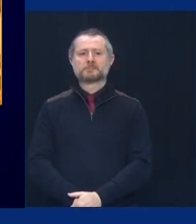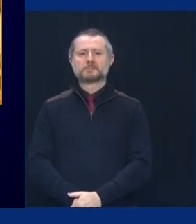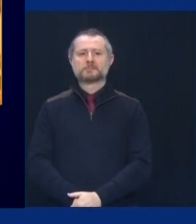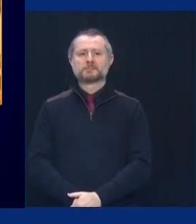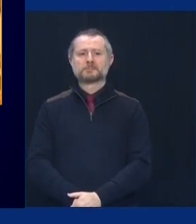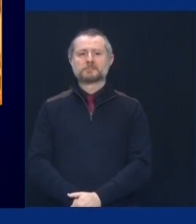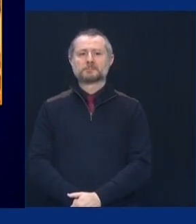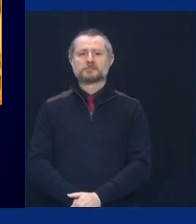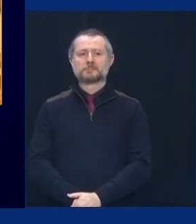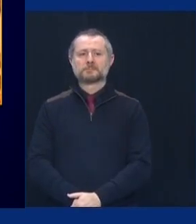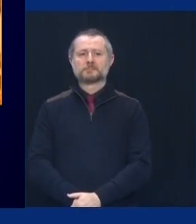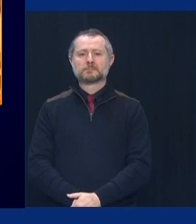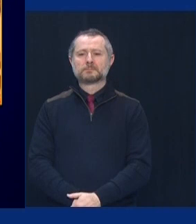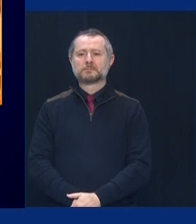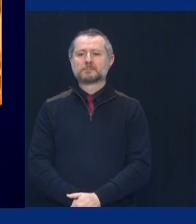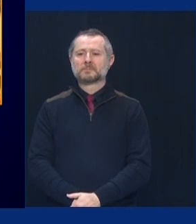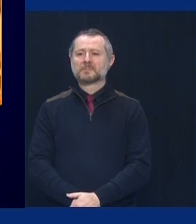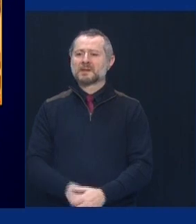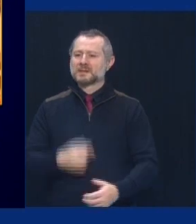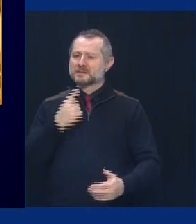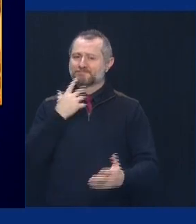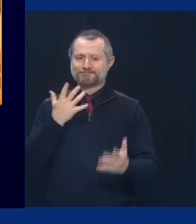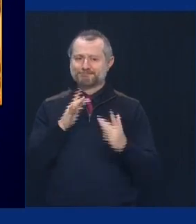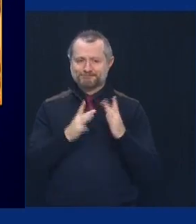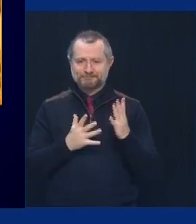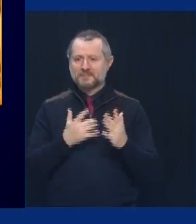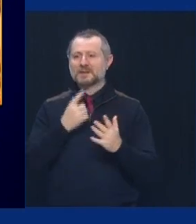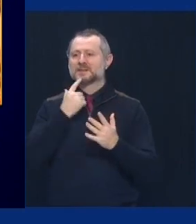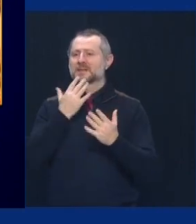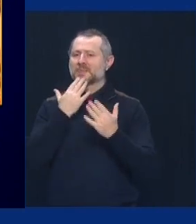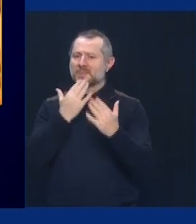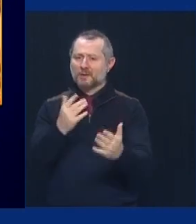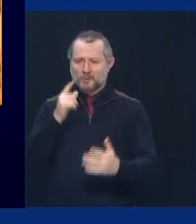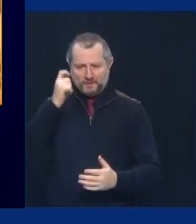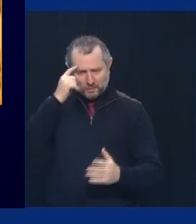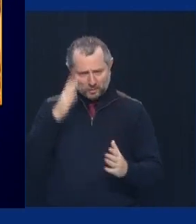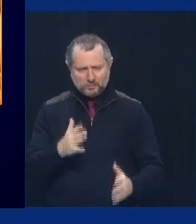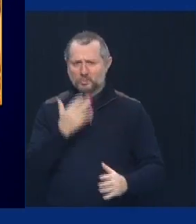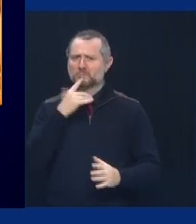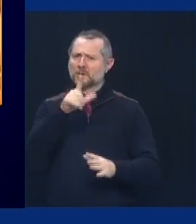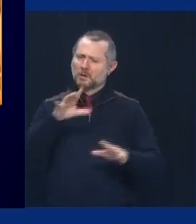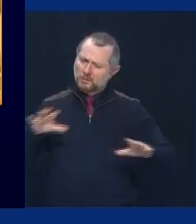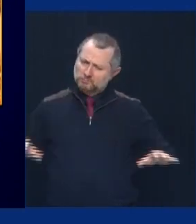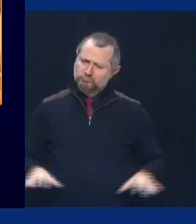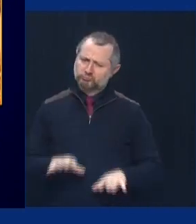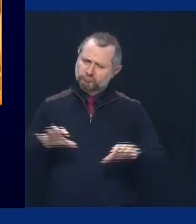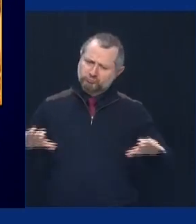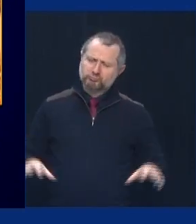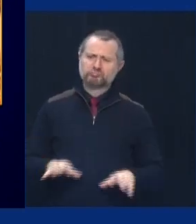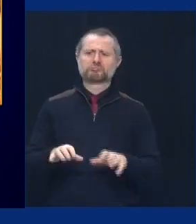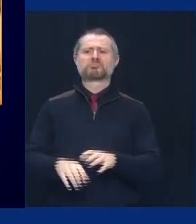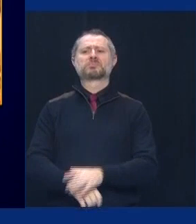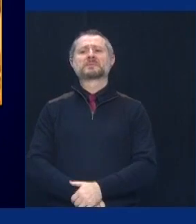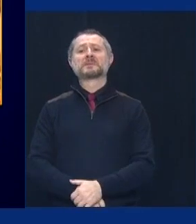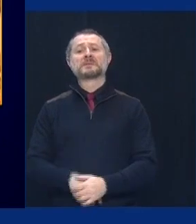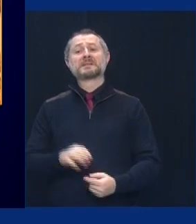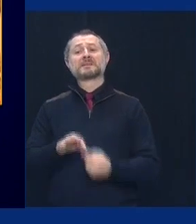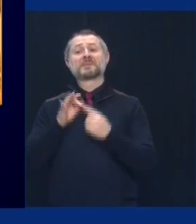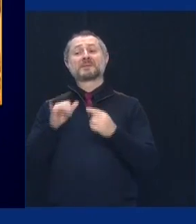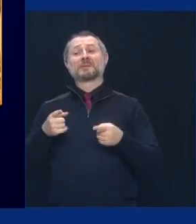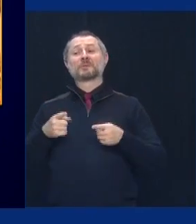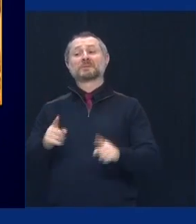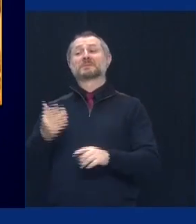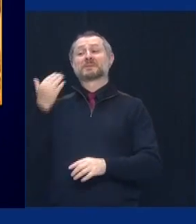But I want to say thank you for meeting us, Governor. Thank you for your efforts. As my colleagues have said, particularly during the early days